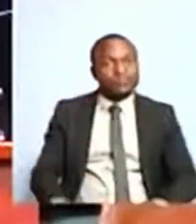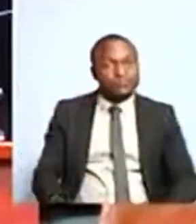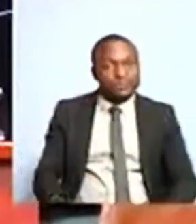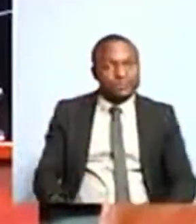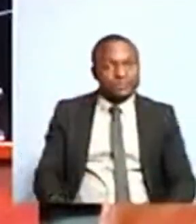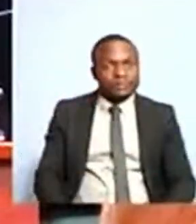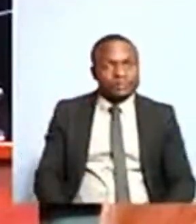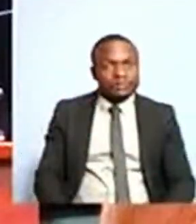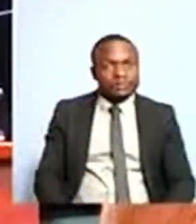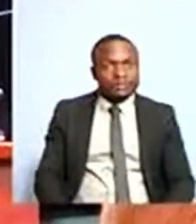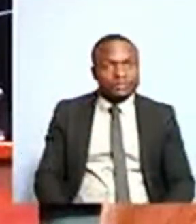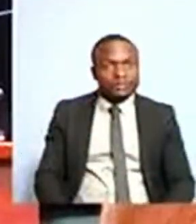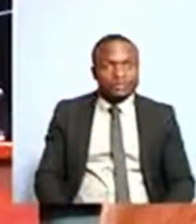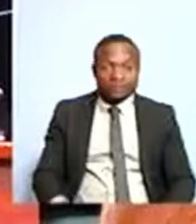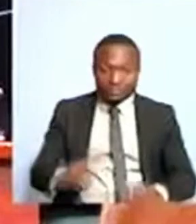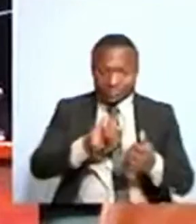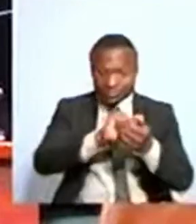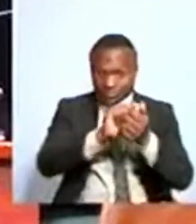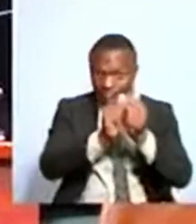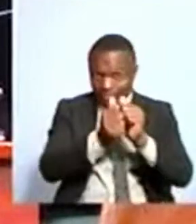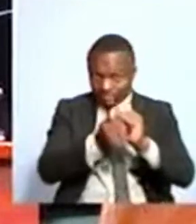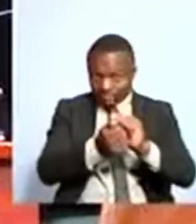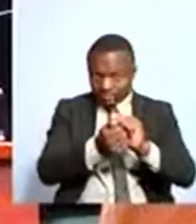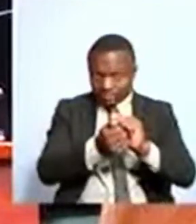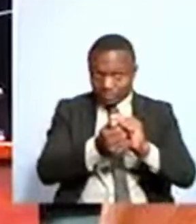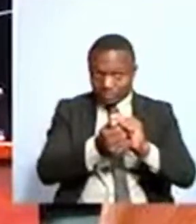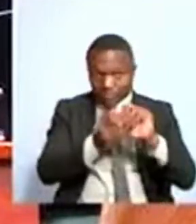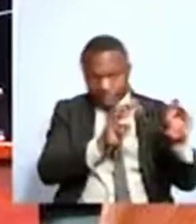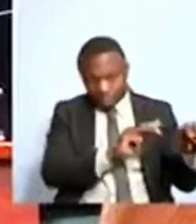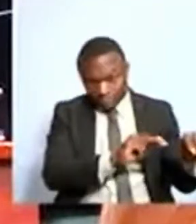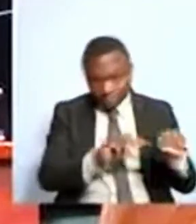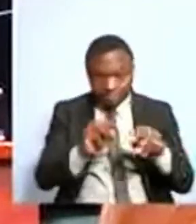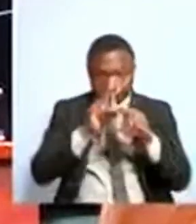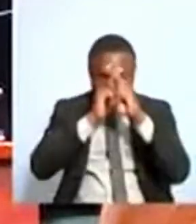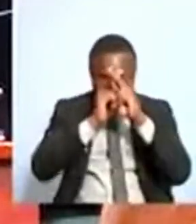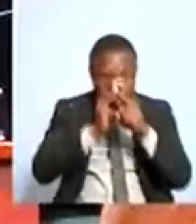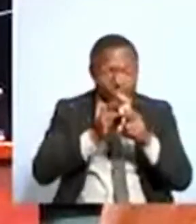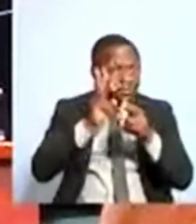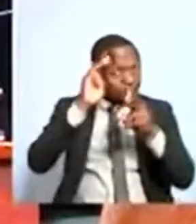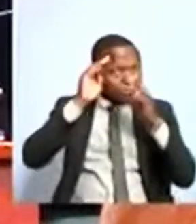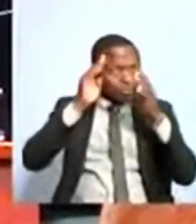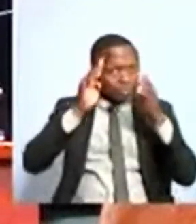the amendment which was moved by the Honourable Minister